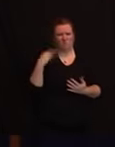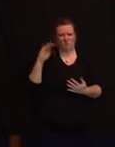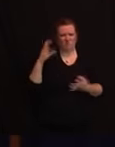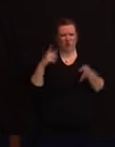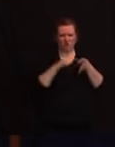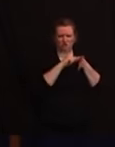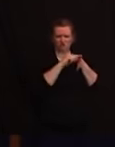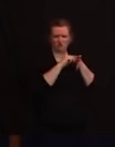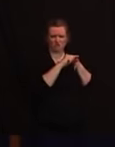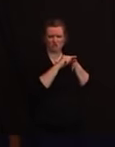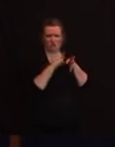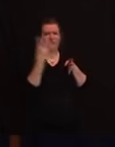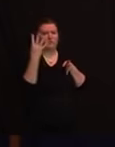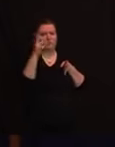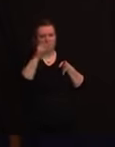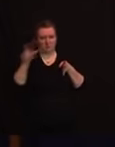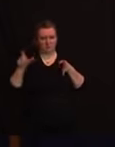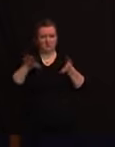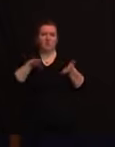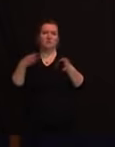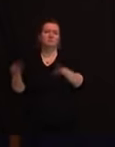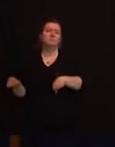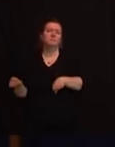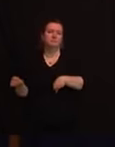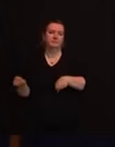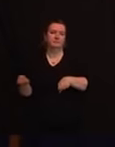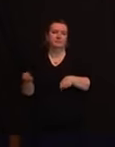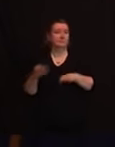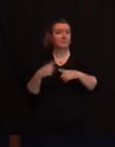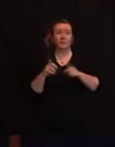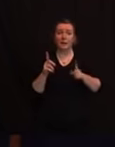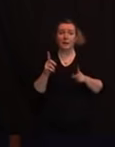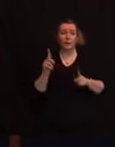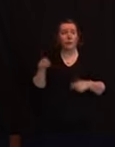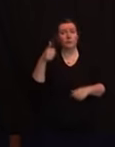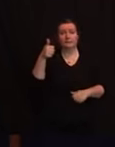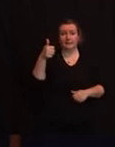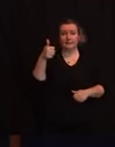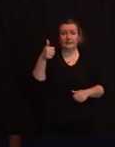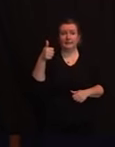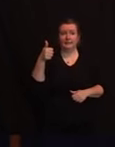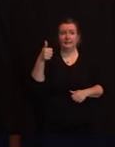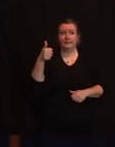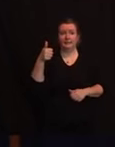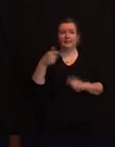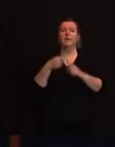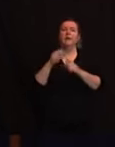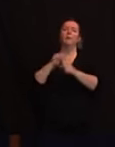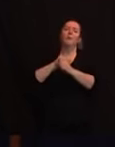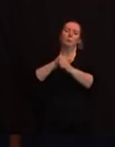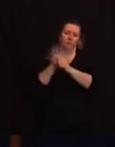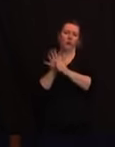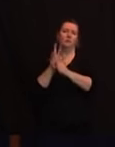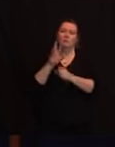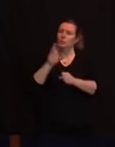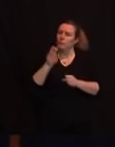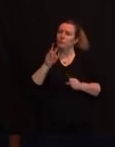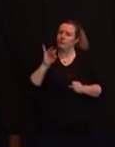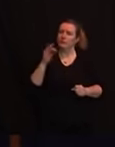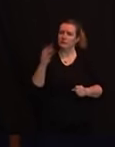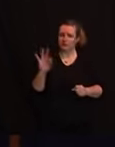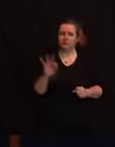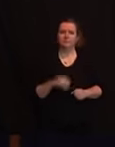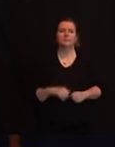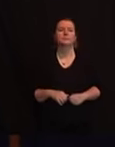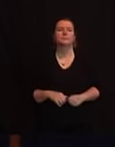deaths. However, only 10 are related to COVID-19. We have 3 veterans